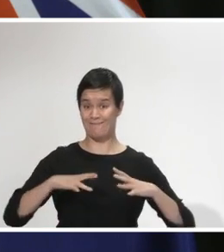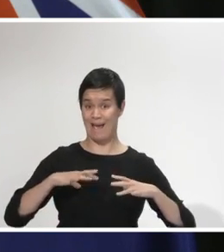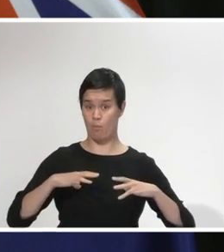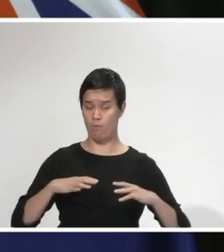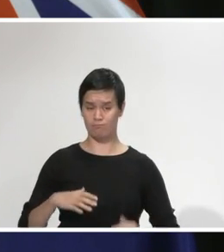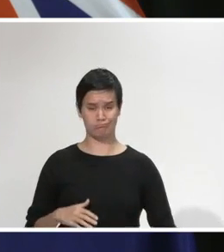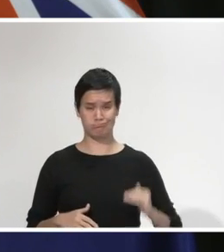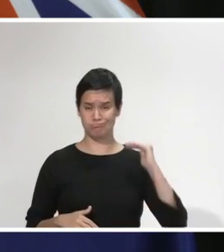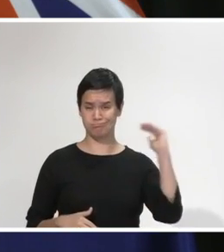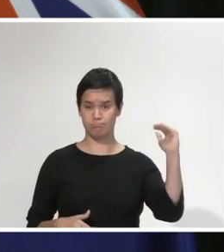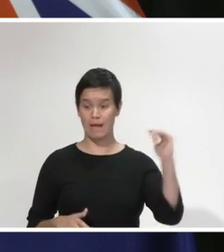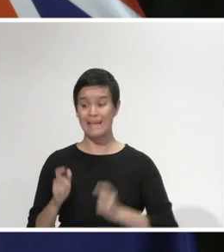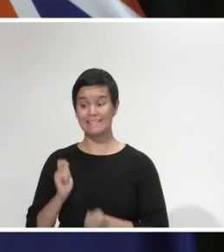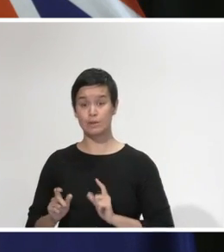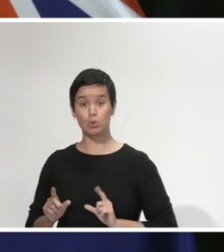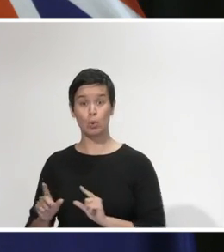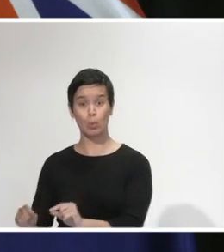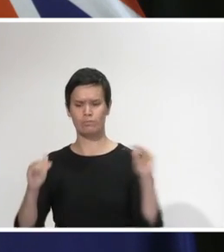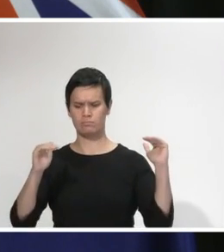being done declines?